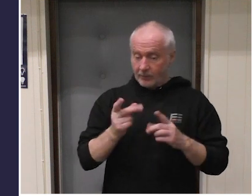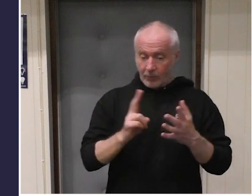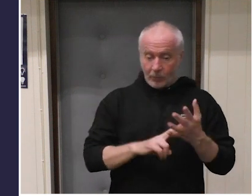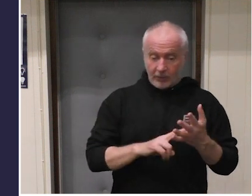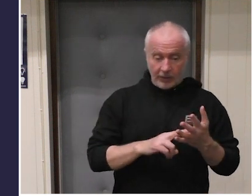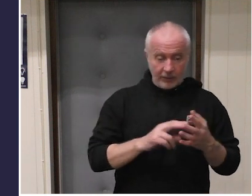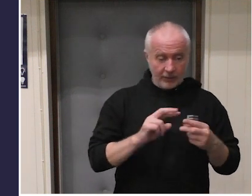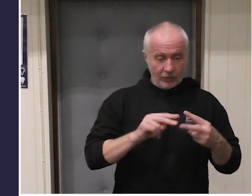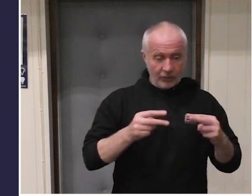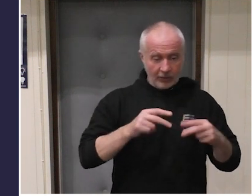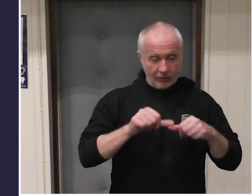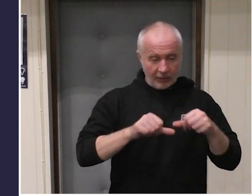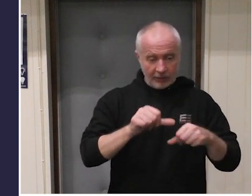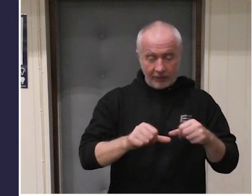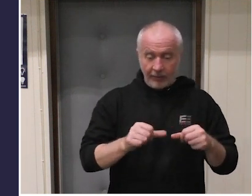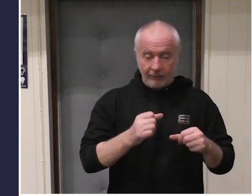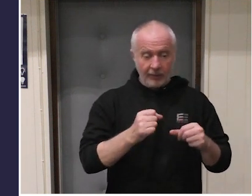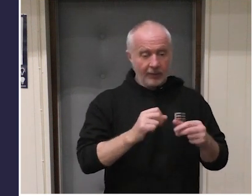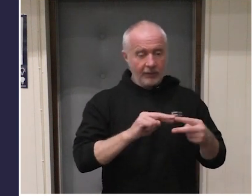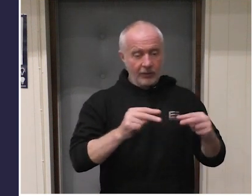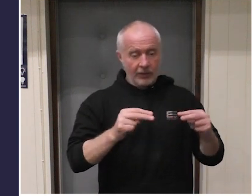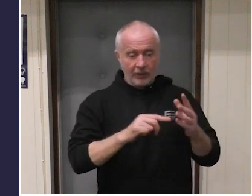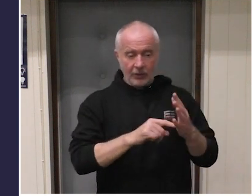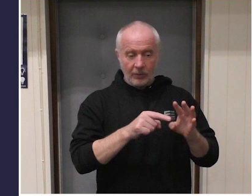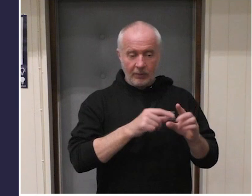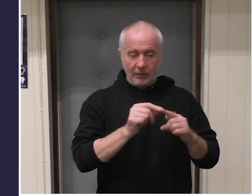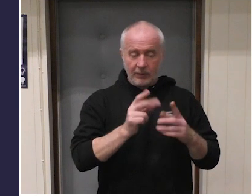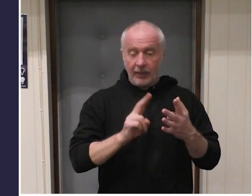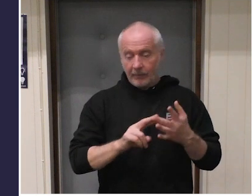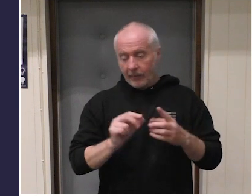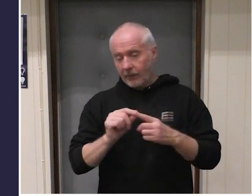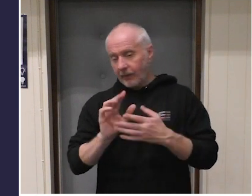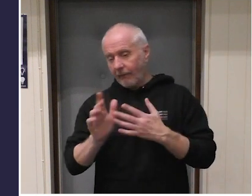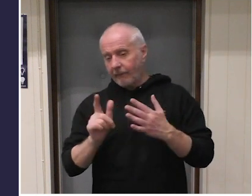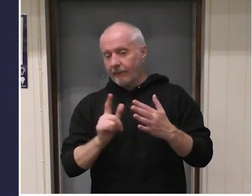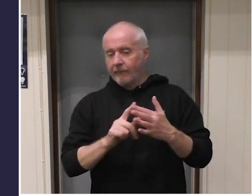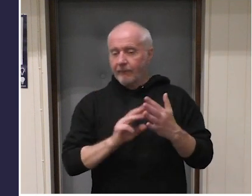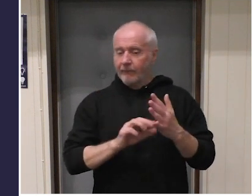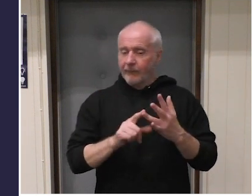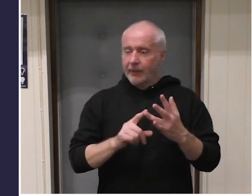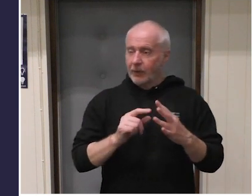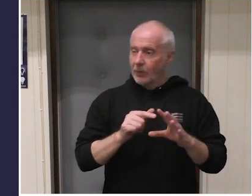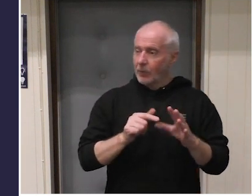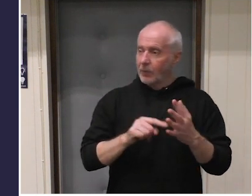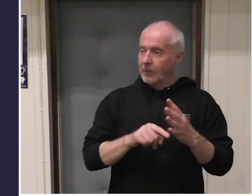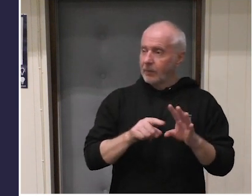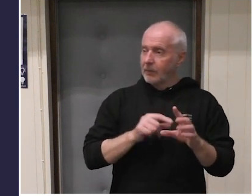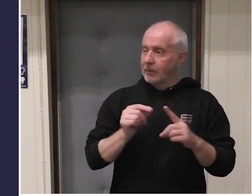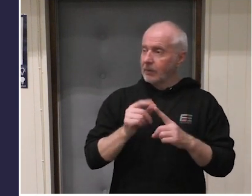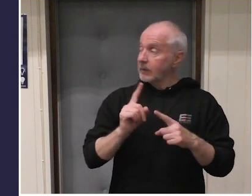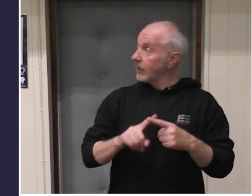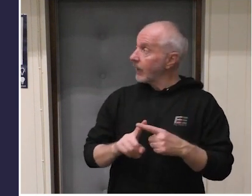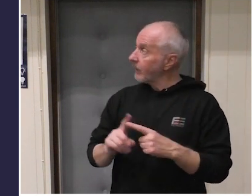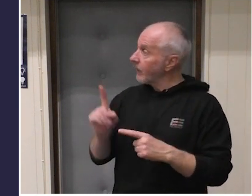regulation, and we have, the key thing is we have a genotype, and we have an output phenotype that tries to take our morphogen gradient